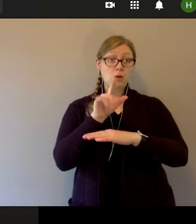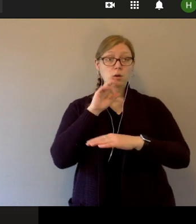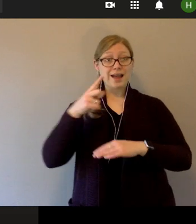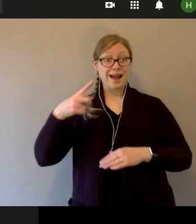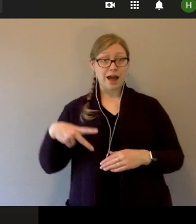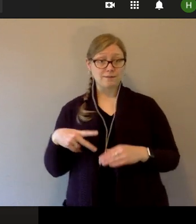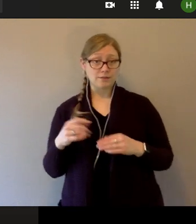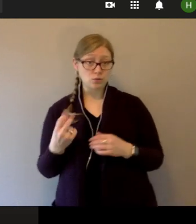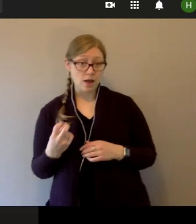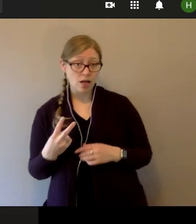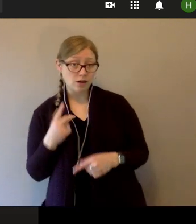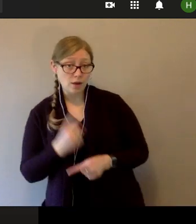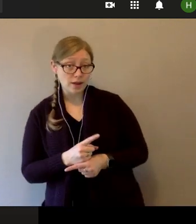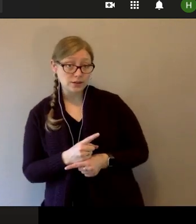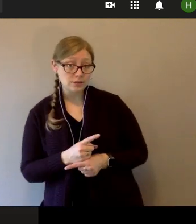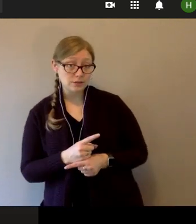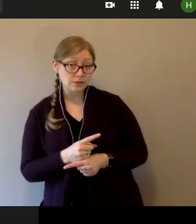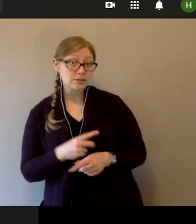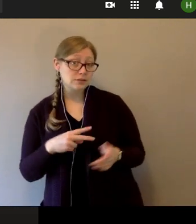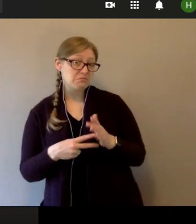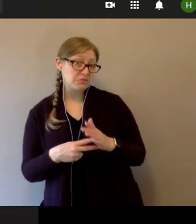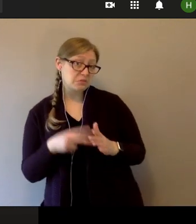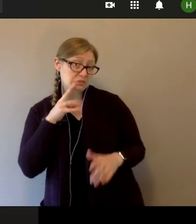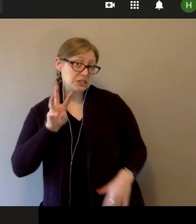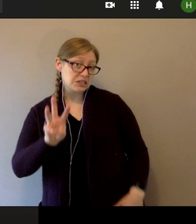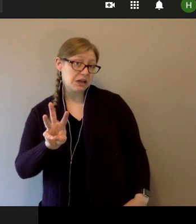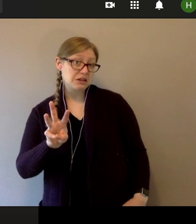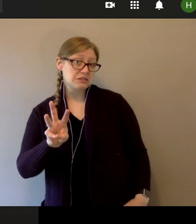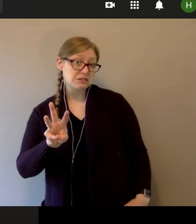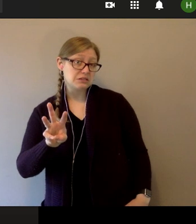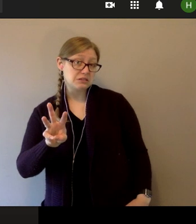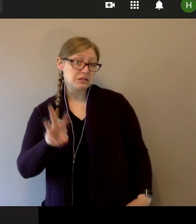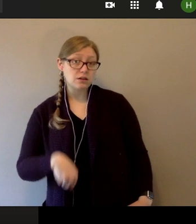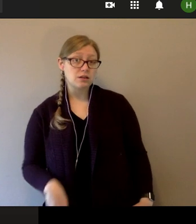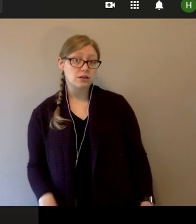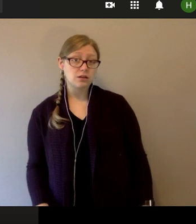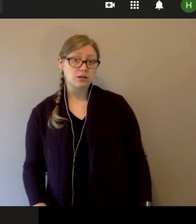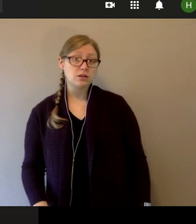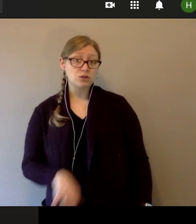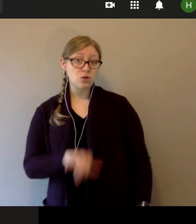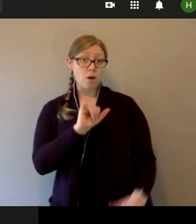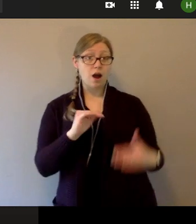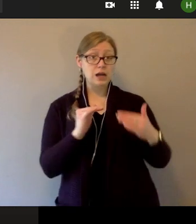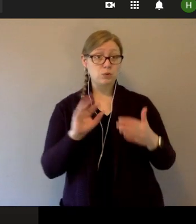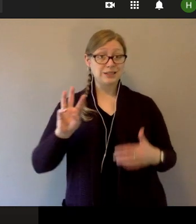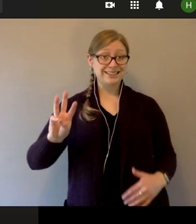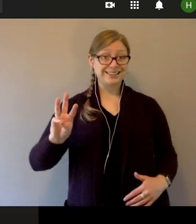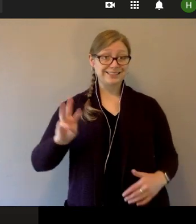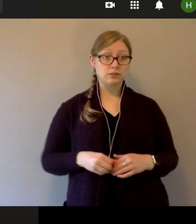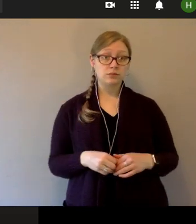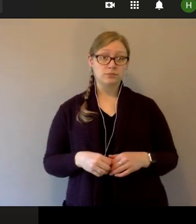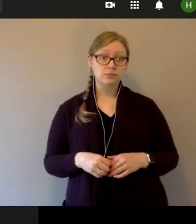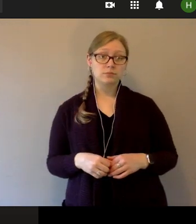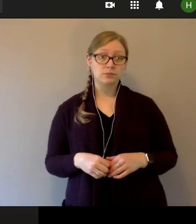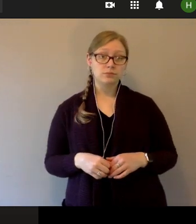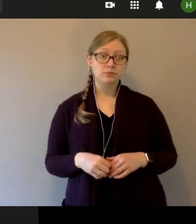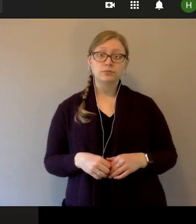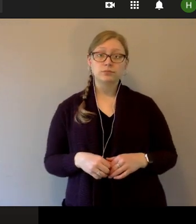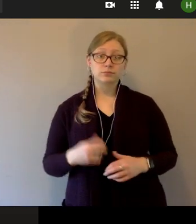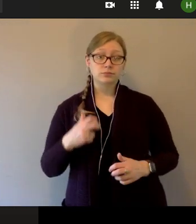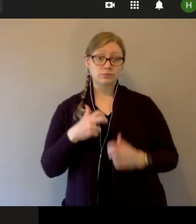12, which is going to be 6. So y is 6. In